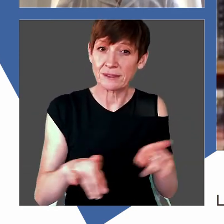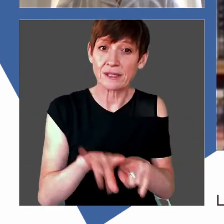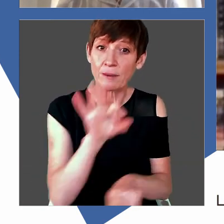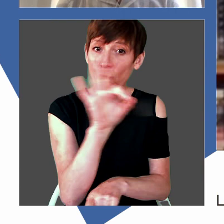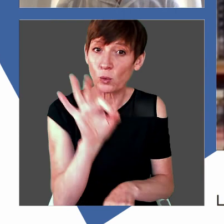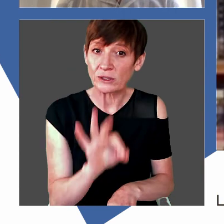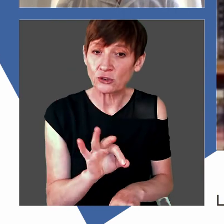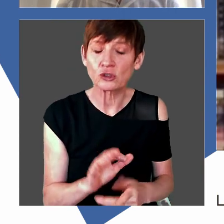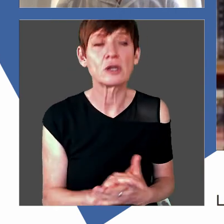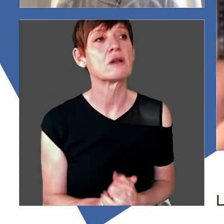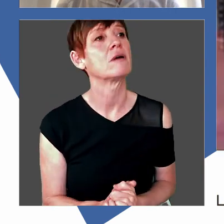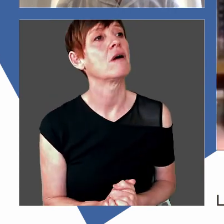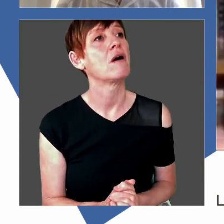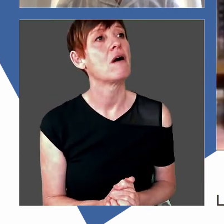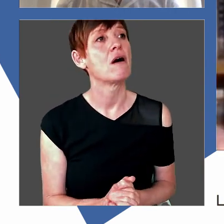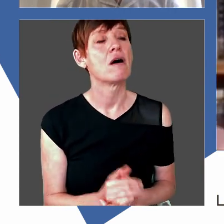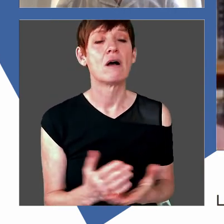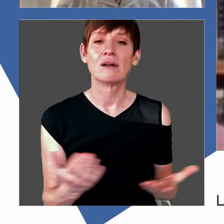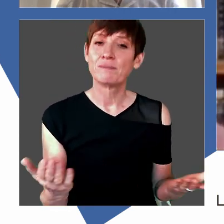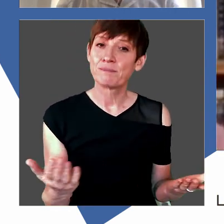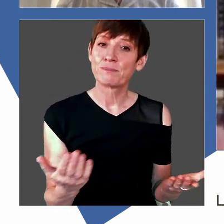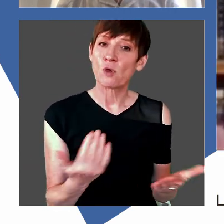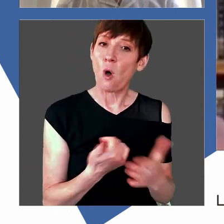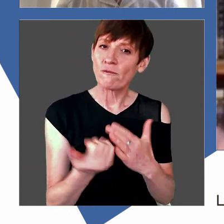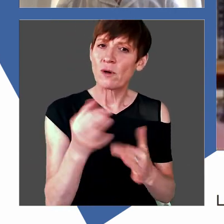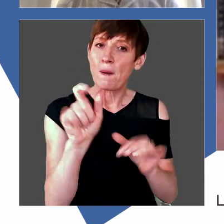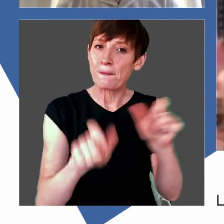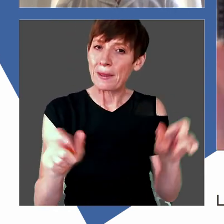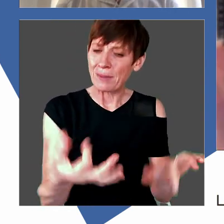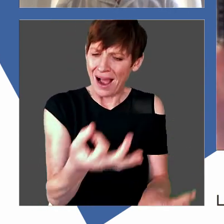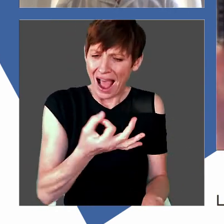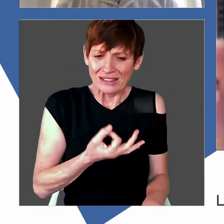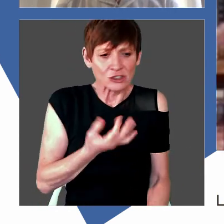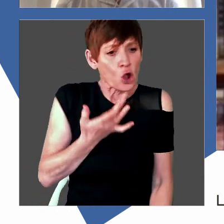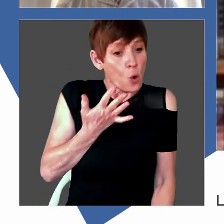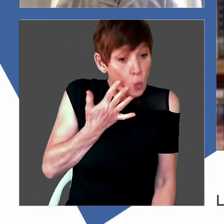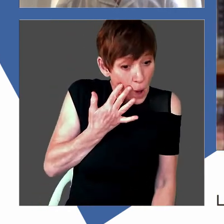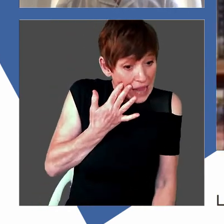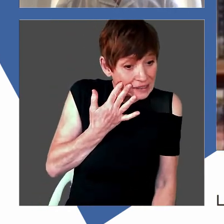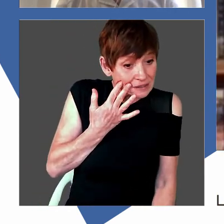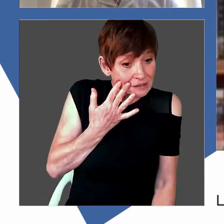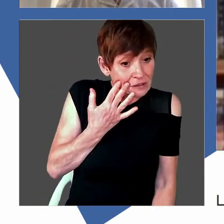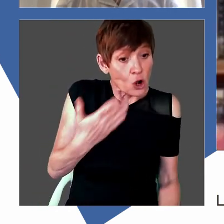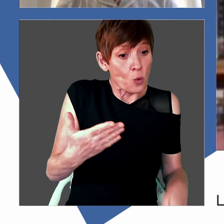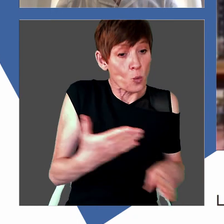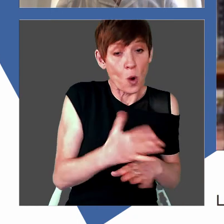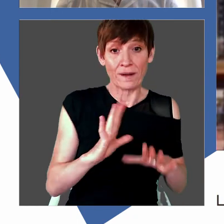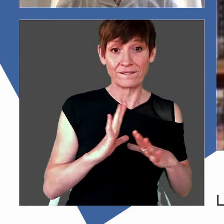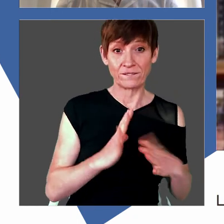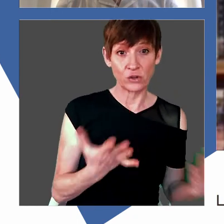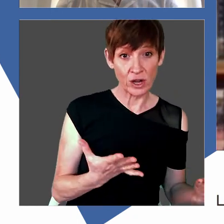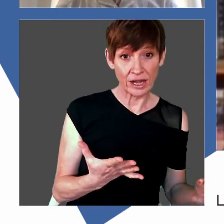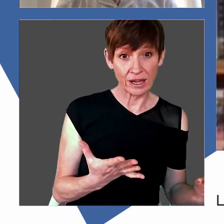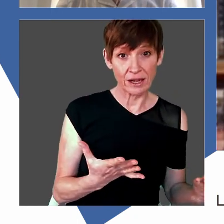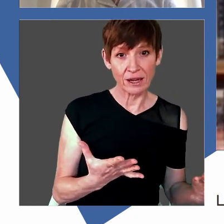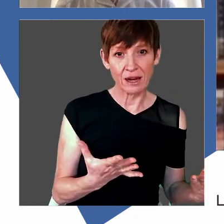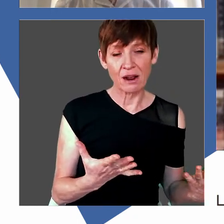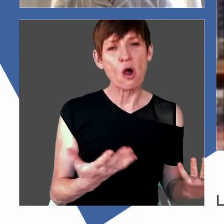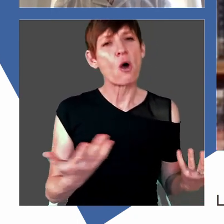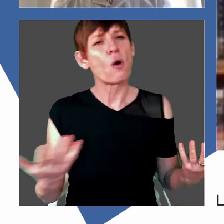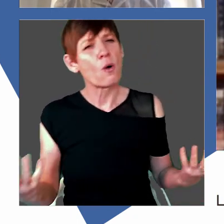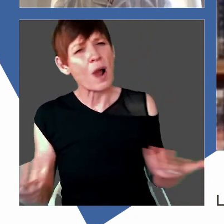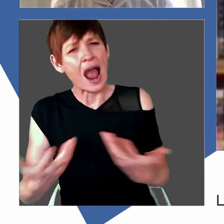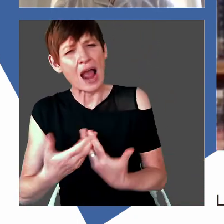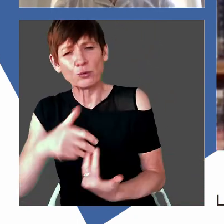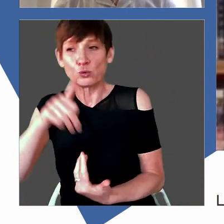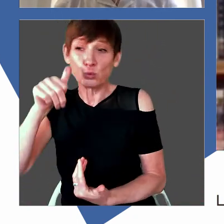often get asked is, when should you work for free? And how do you know what is exploitative and what is a genuine opportunity? And